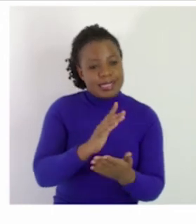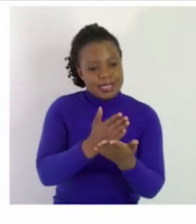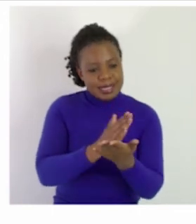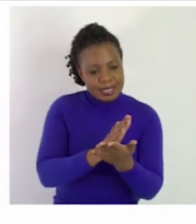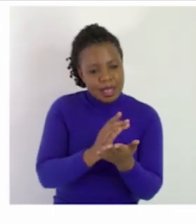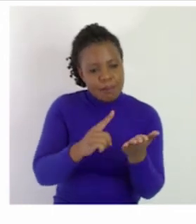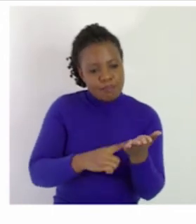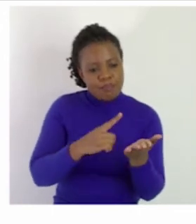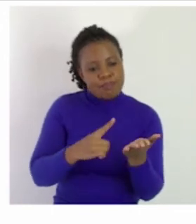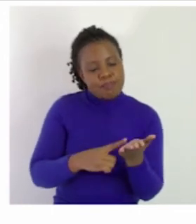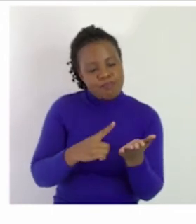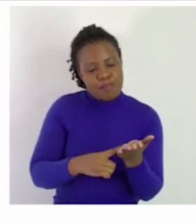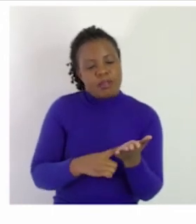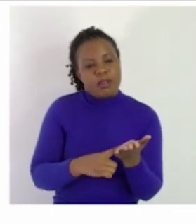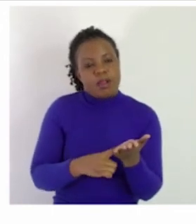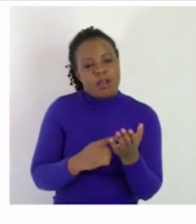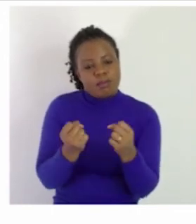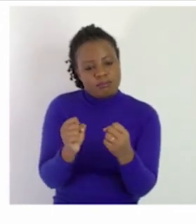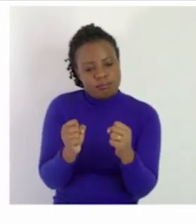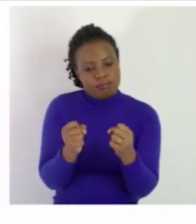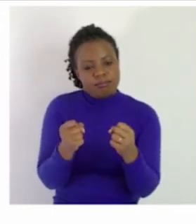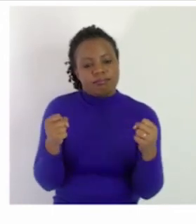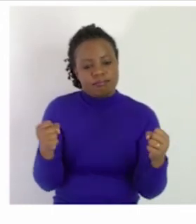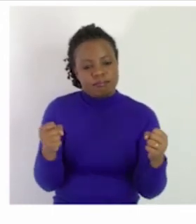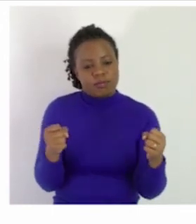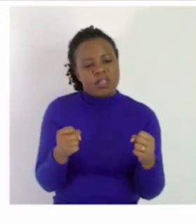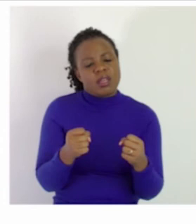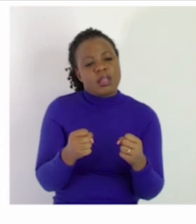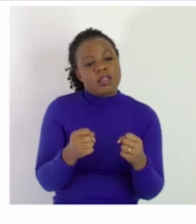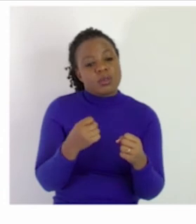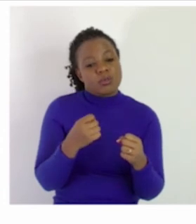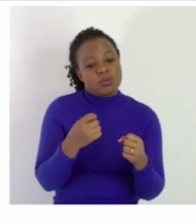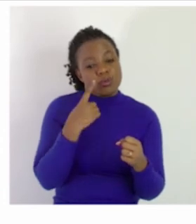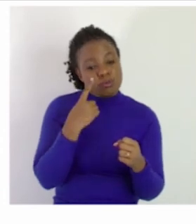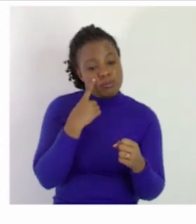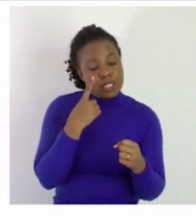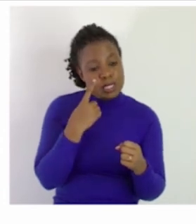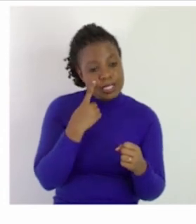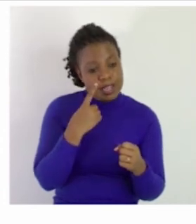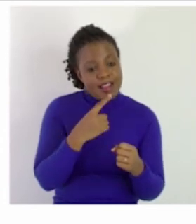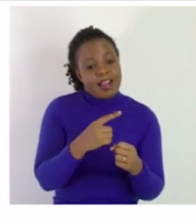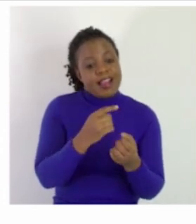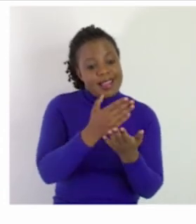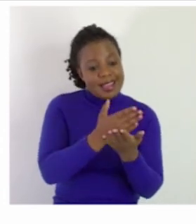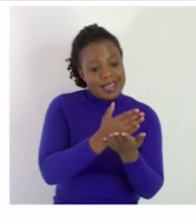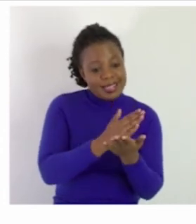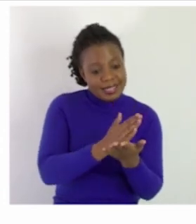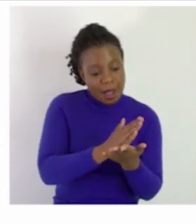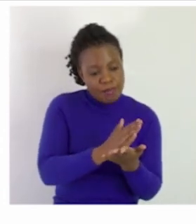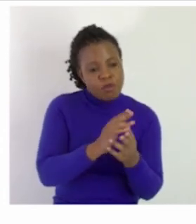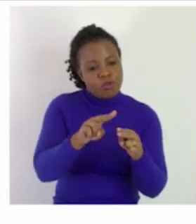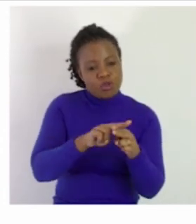Again, here it shows us it's uncountable. We cannot count butter to say 1 butter, 2 butters,